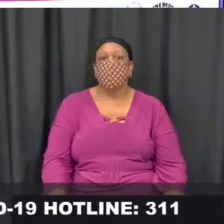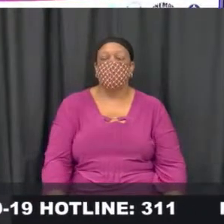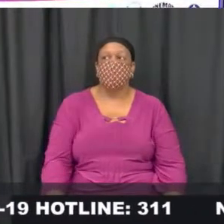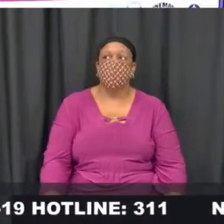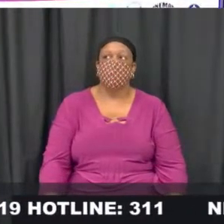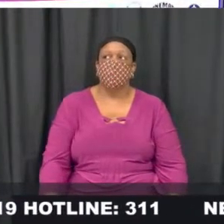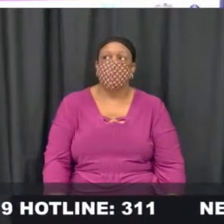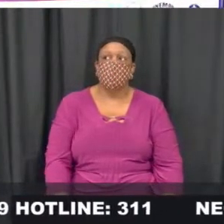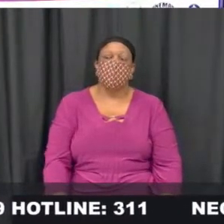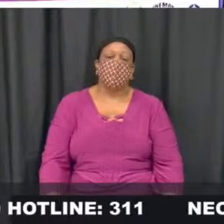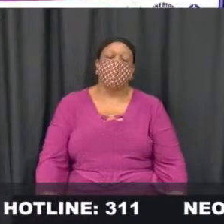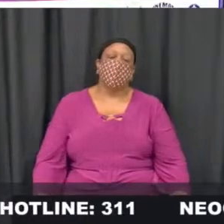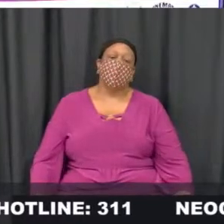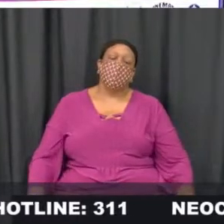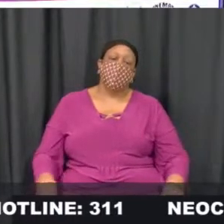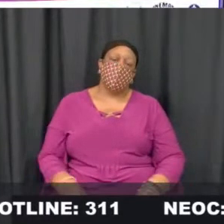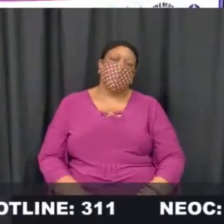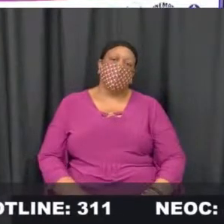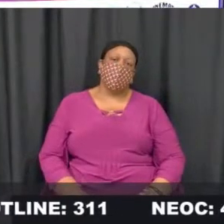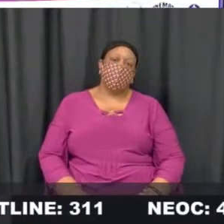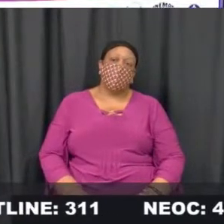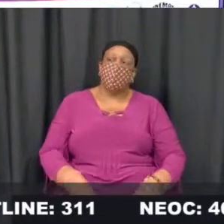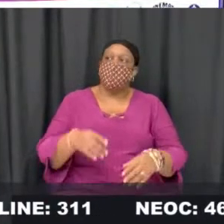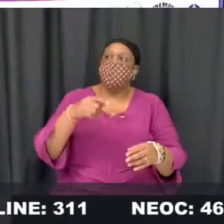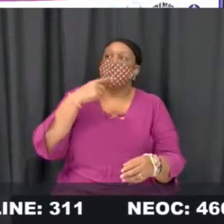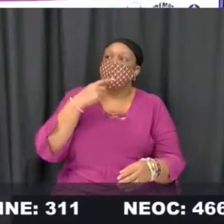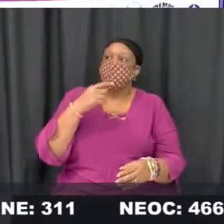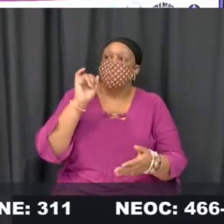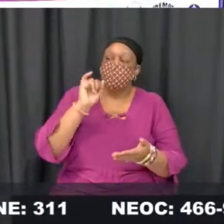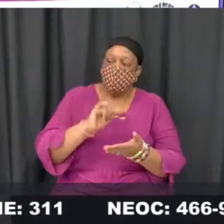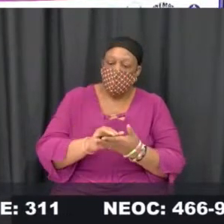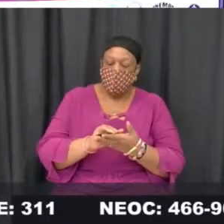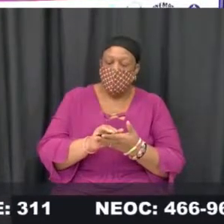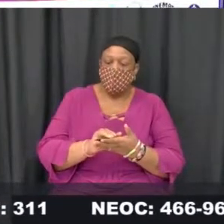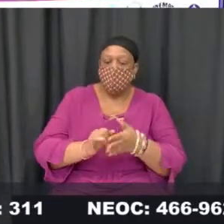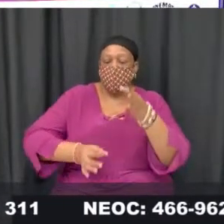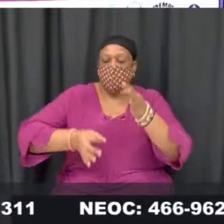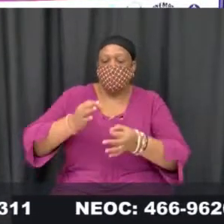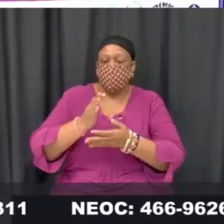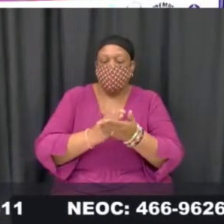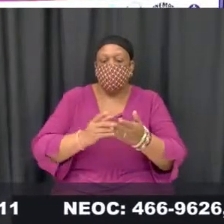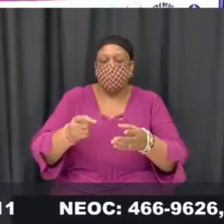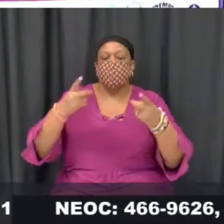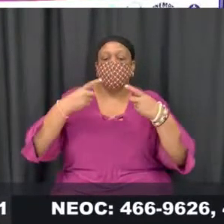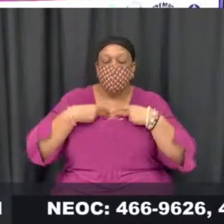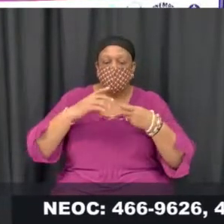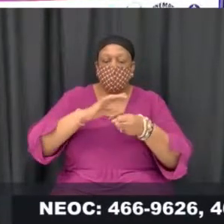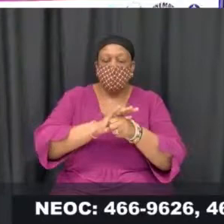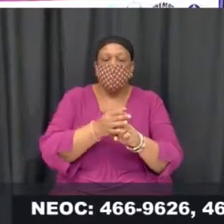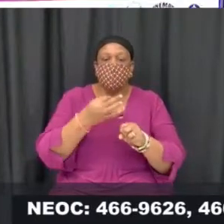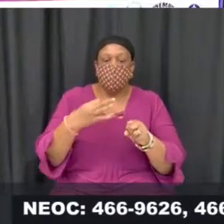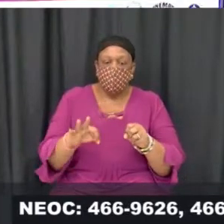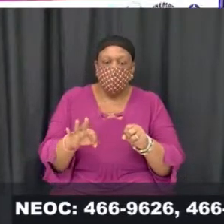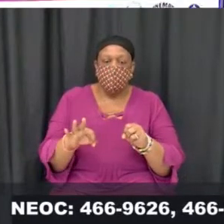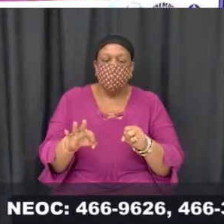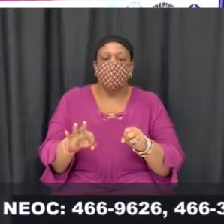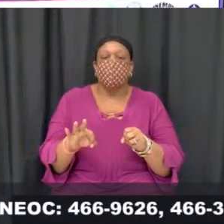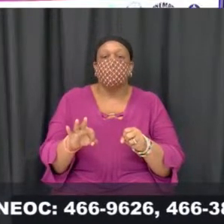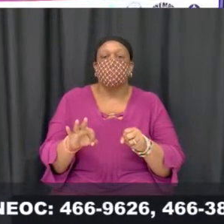Right now, the rule to attend the CPL is a vaccinated